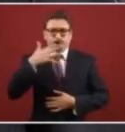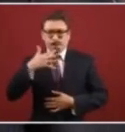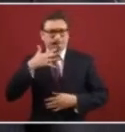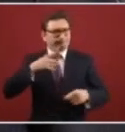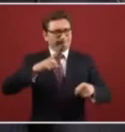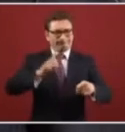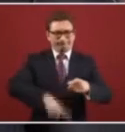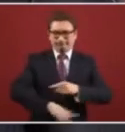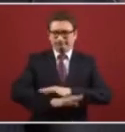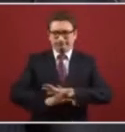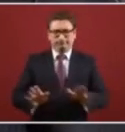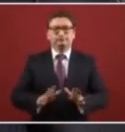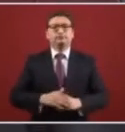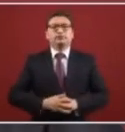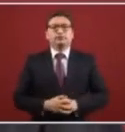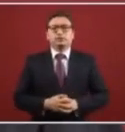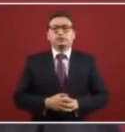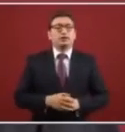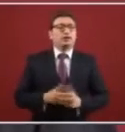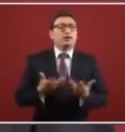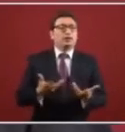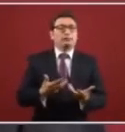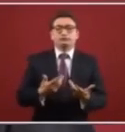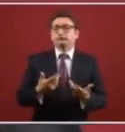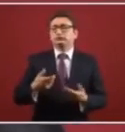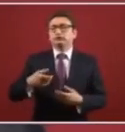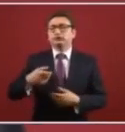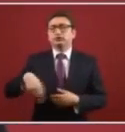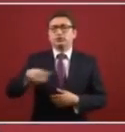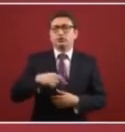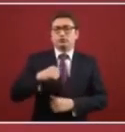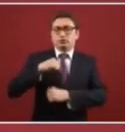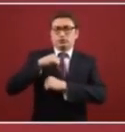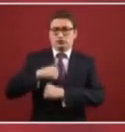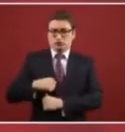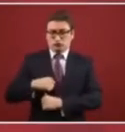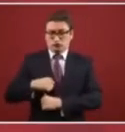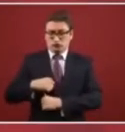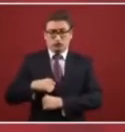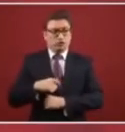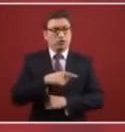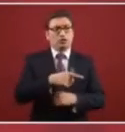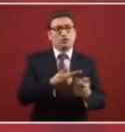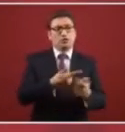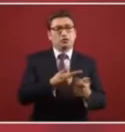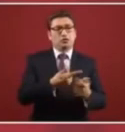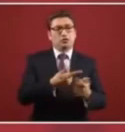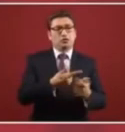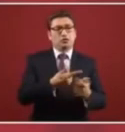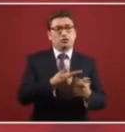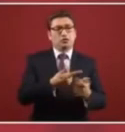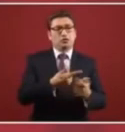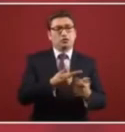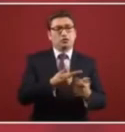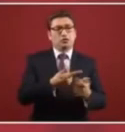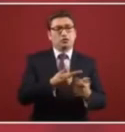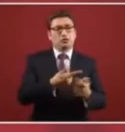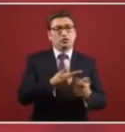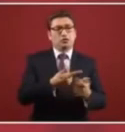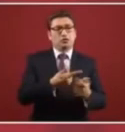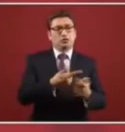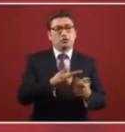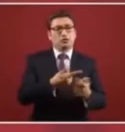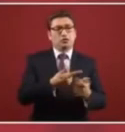Que no se asocie la autoridad con la delincuencia. And he says,